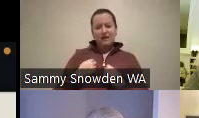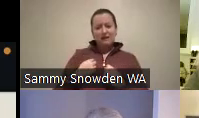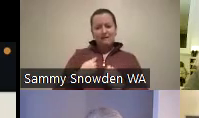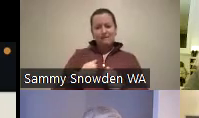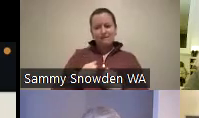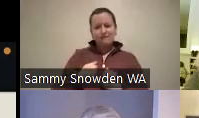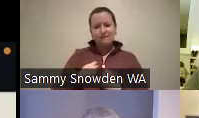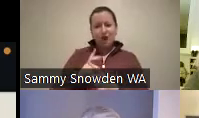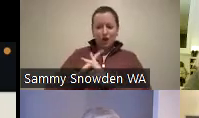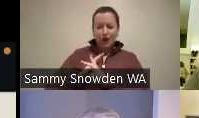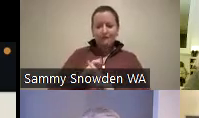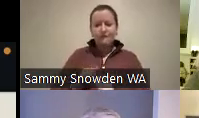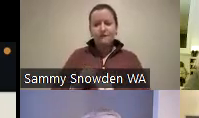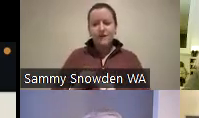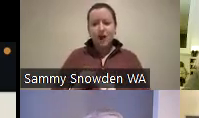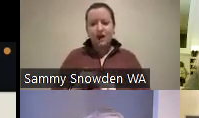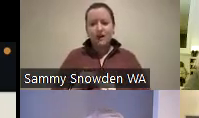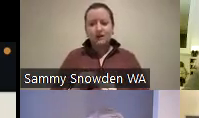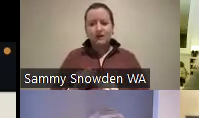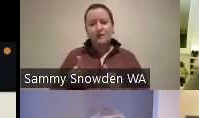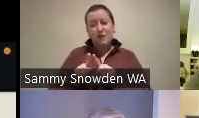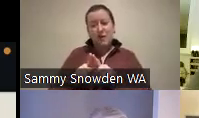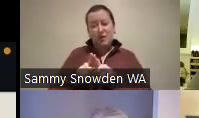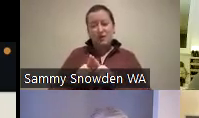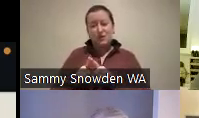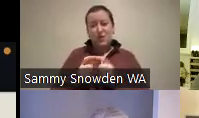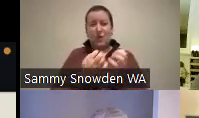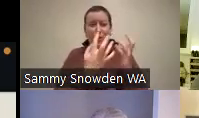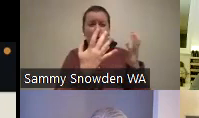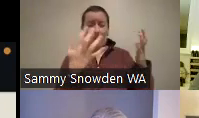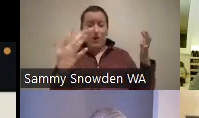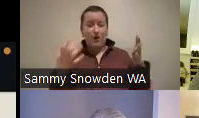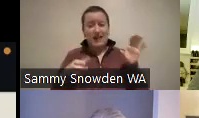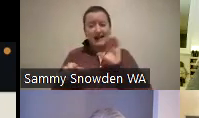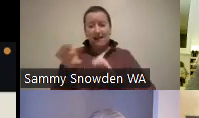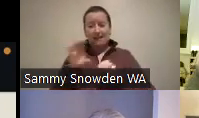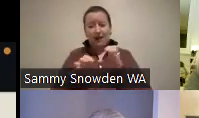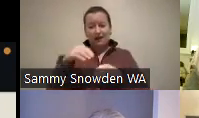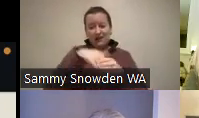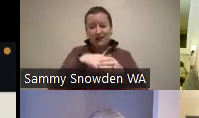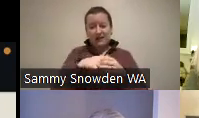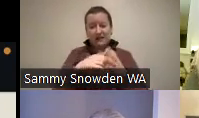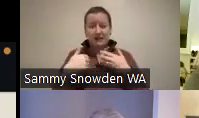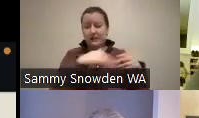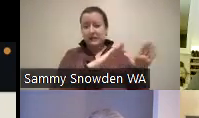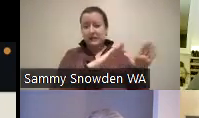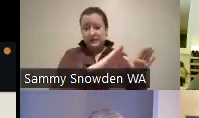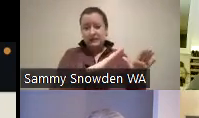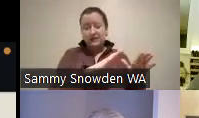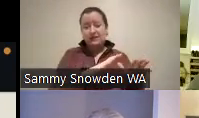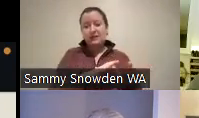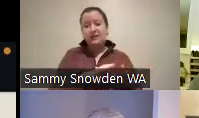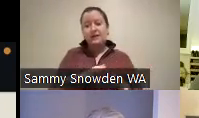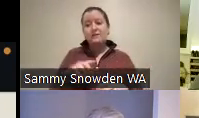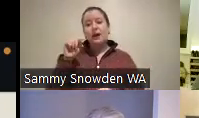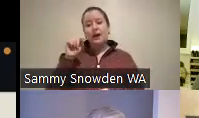going to earn reward points on each purchase over 50 PV. PV stands for product value. You redeem those points